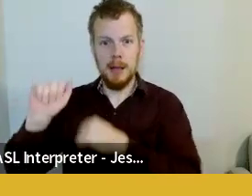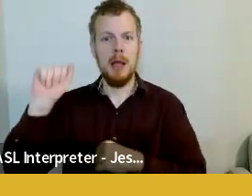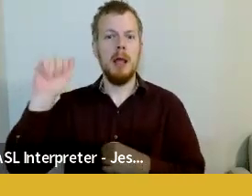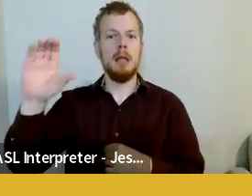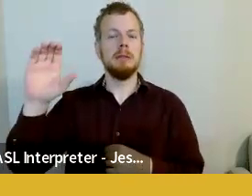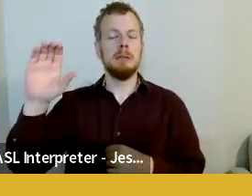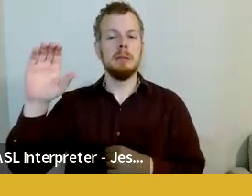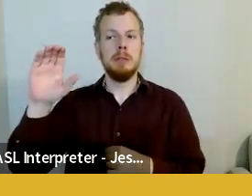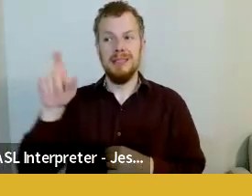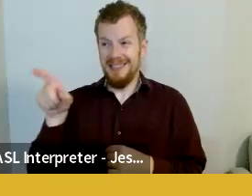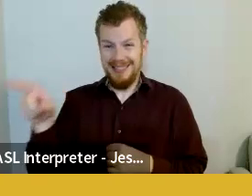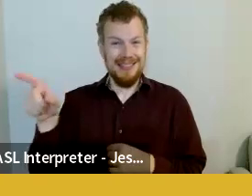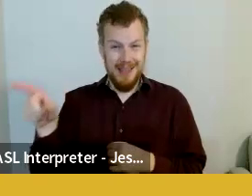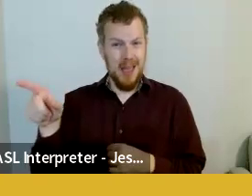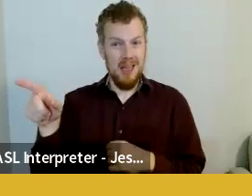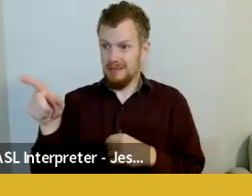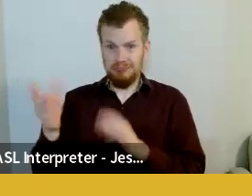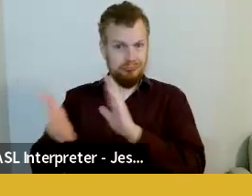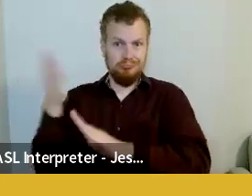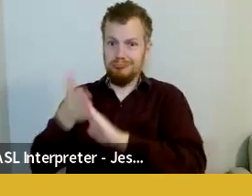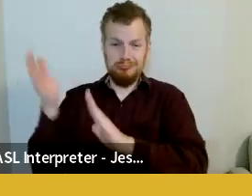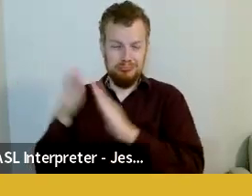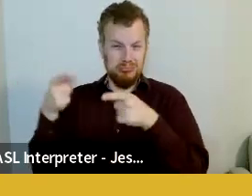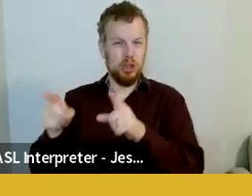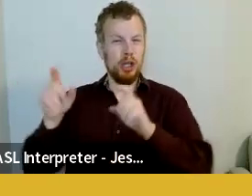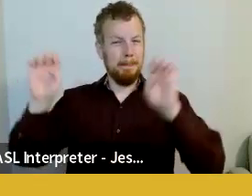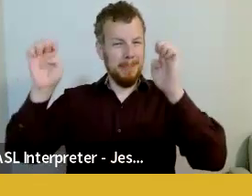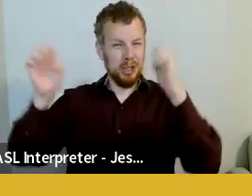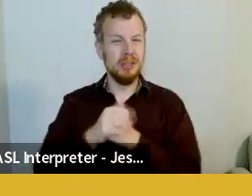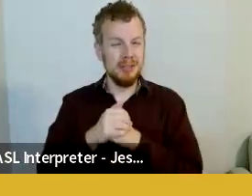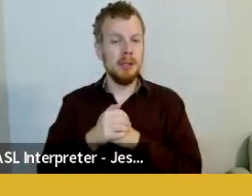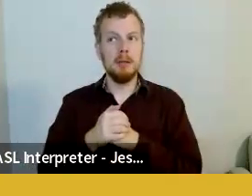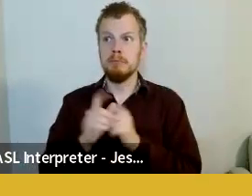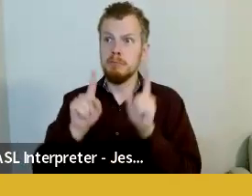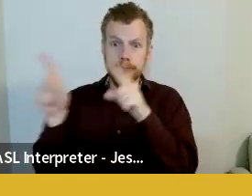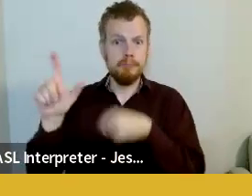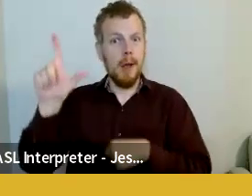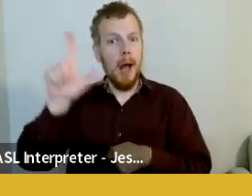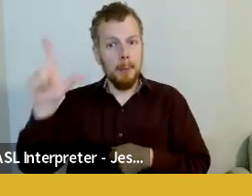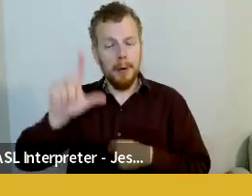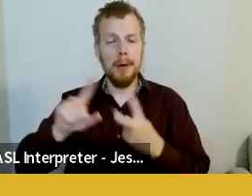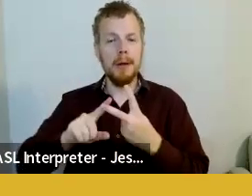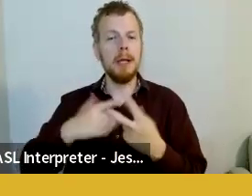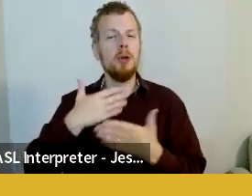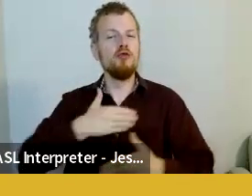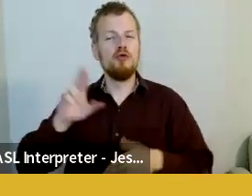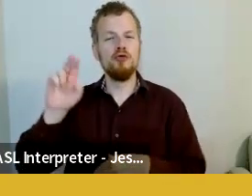late during a heat health emergency. Sometimes they may be libraries or rec centers, but